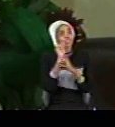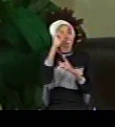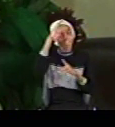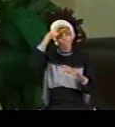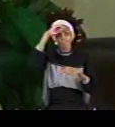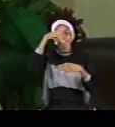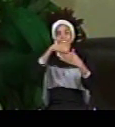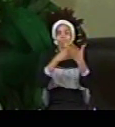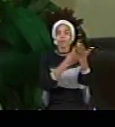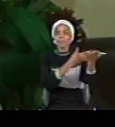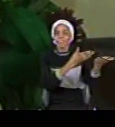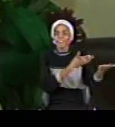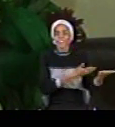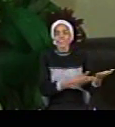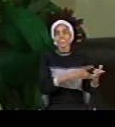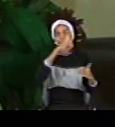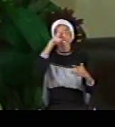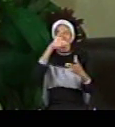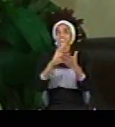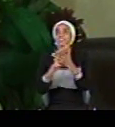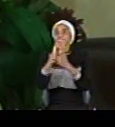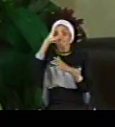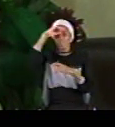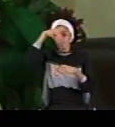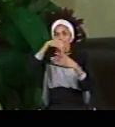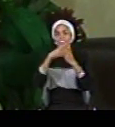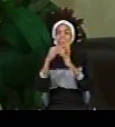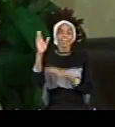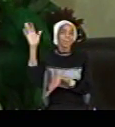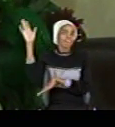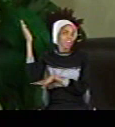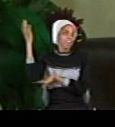Trust him in the morning.